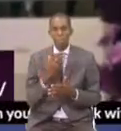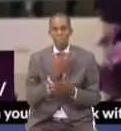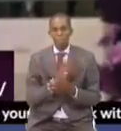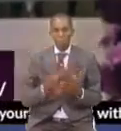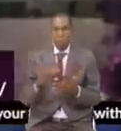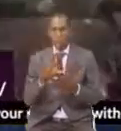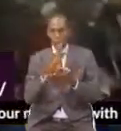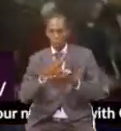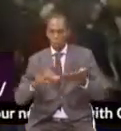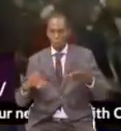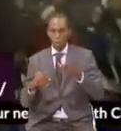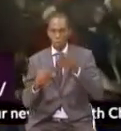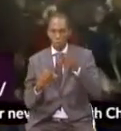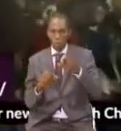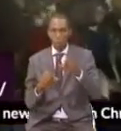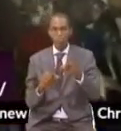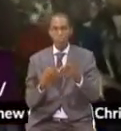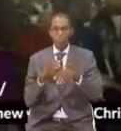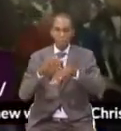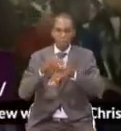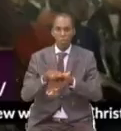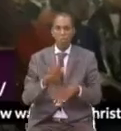If you're online,